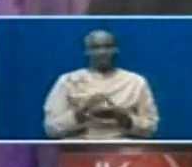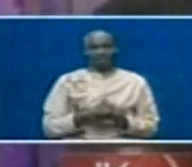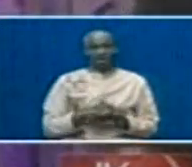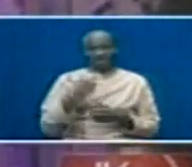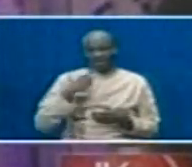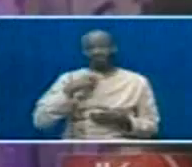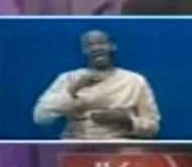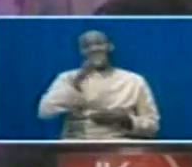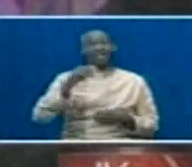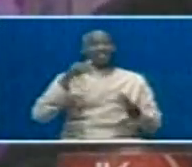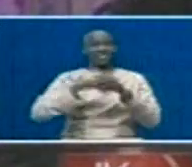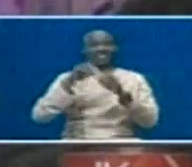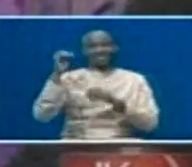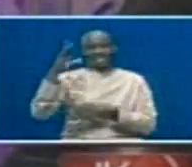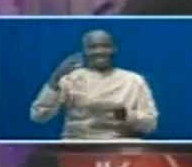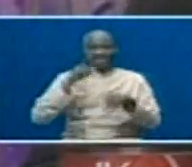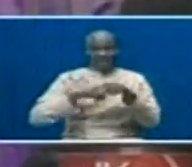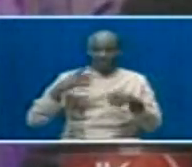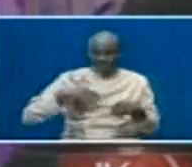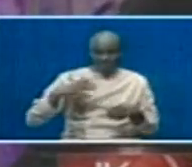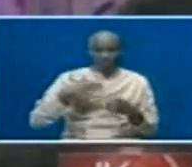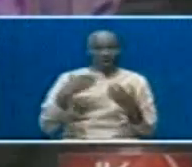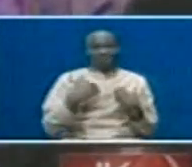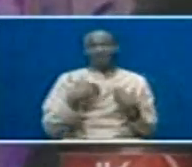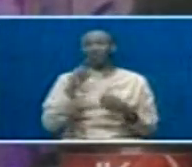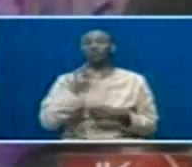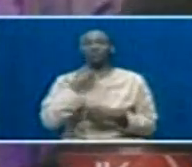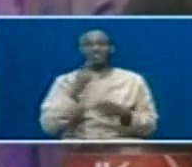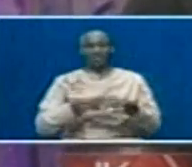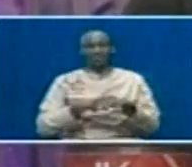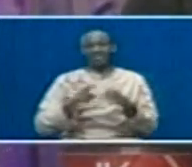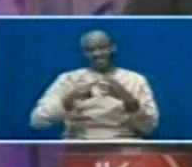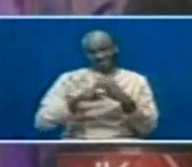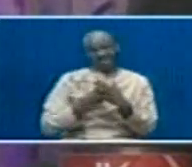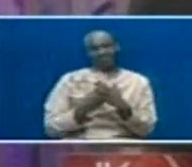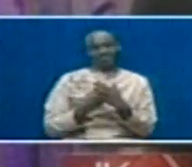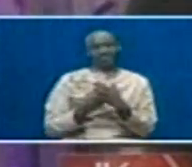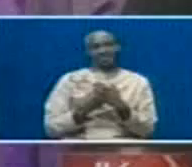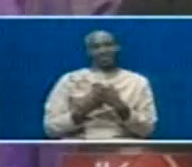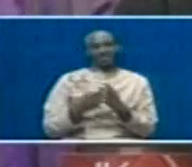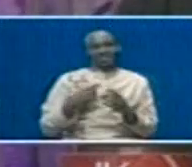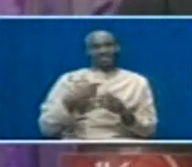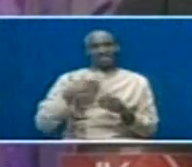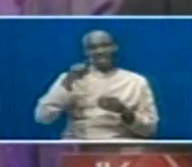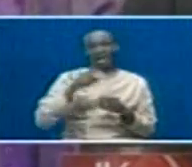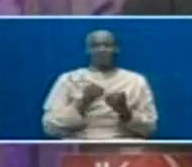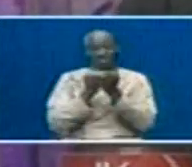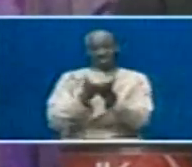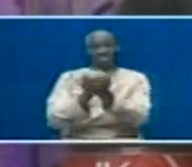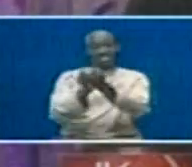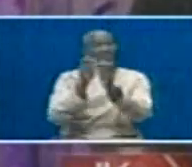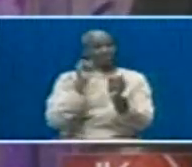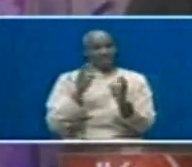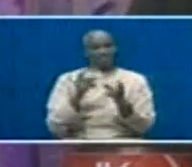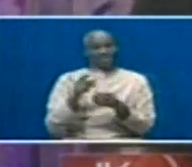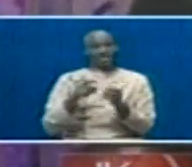sun, where my people have toiled since time begun. I may sail on many seas,